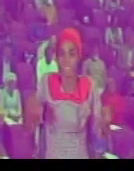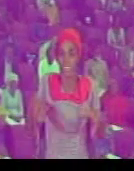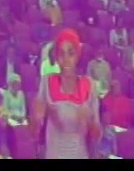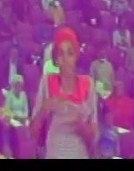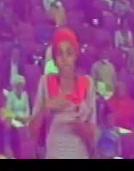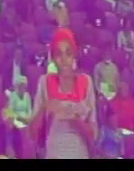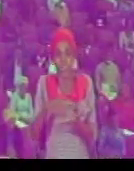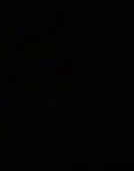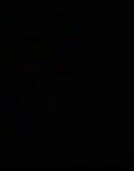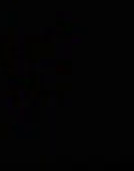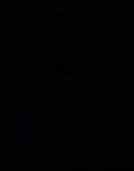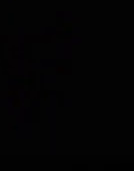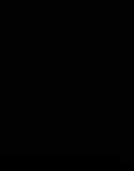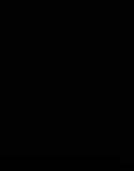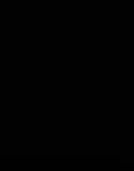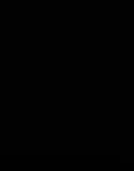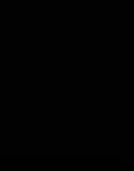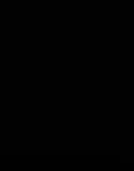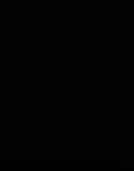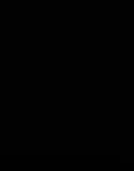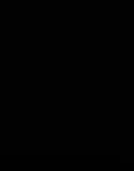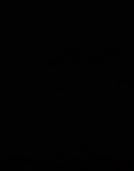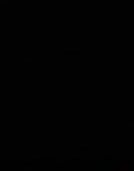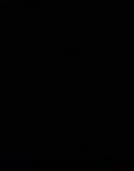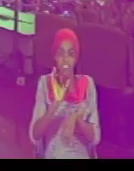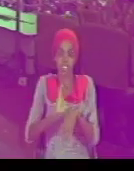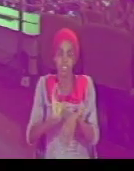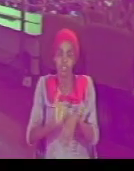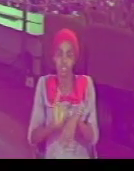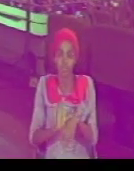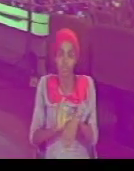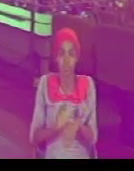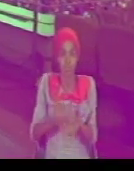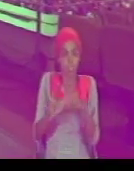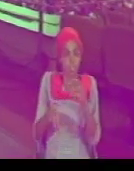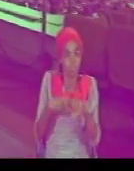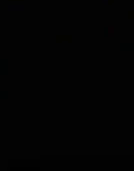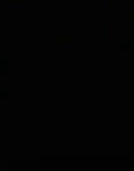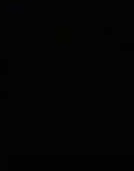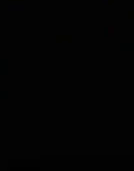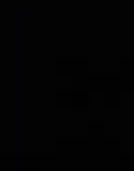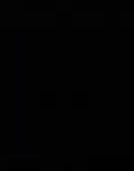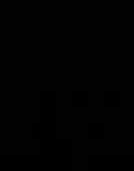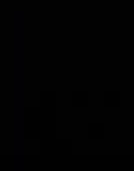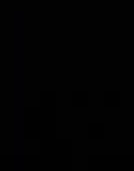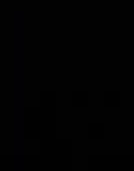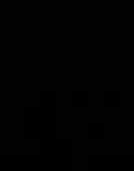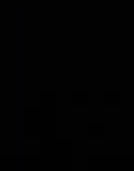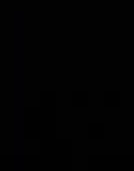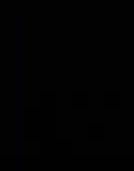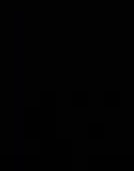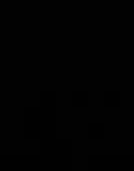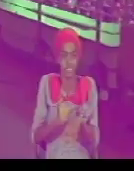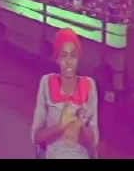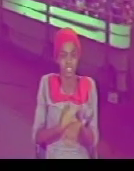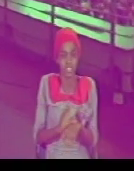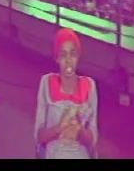assemblies they are setting up, and they think the Lord, they have not studied